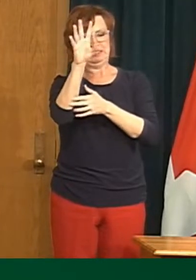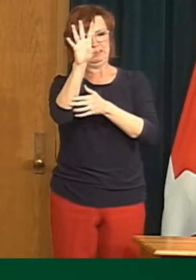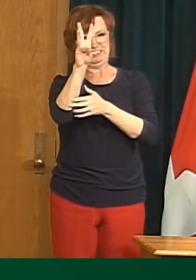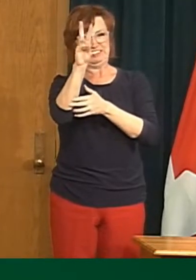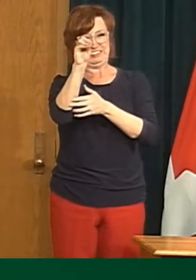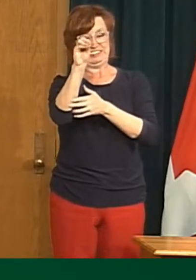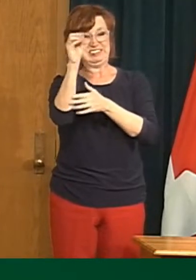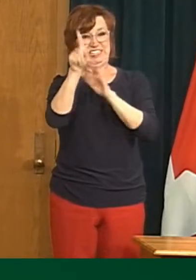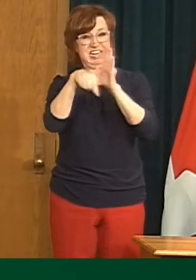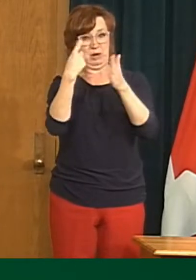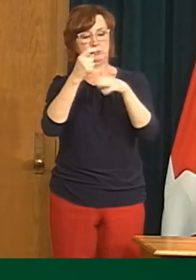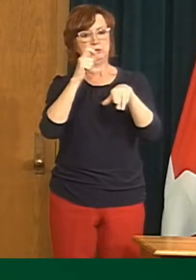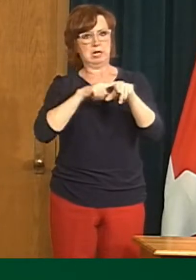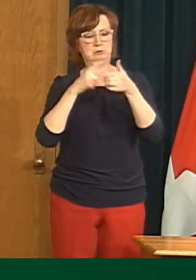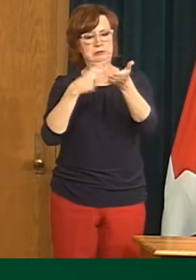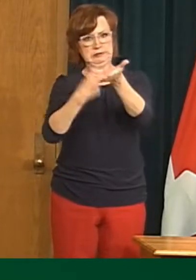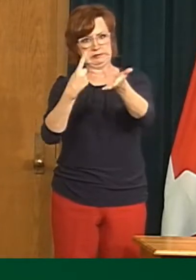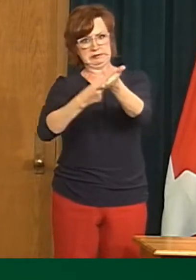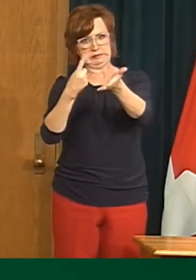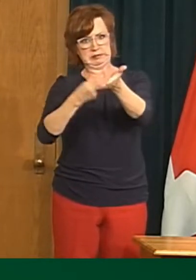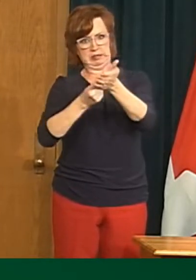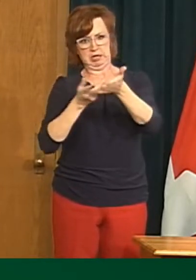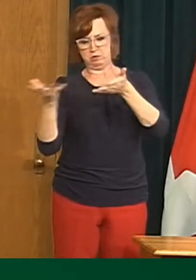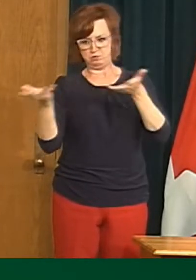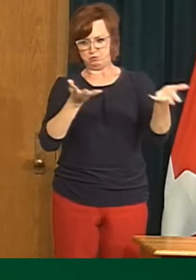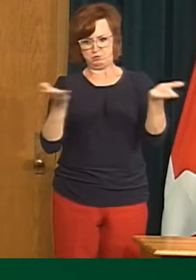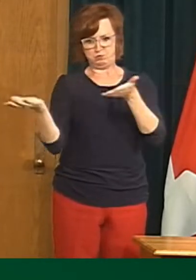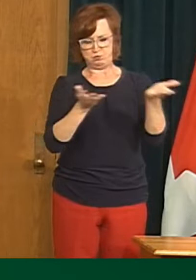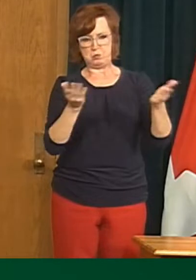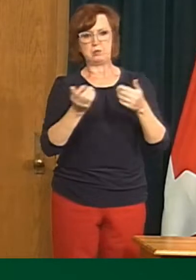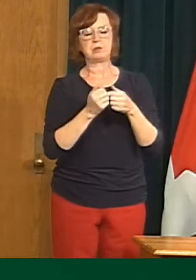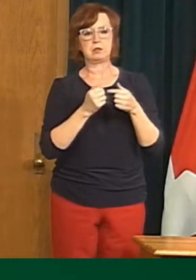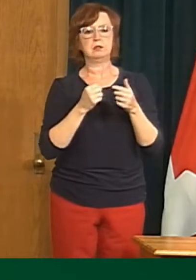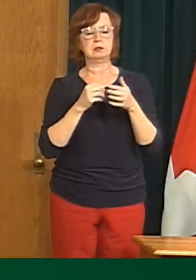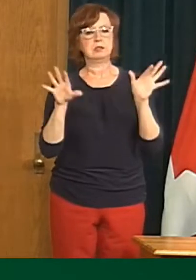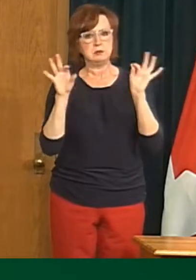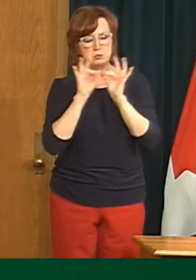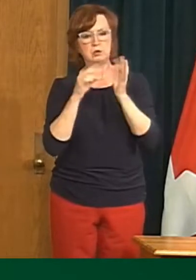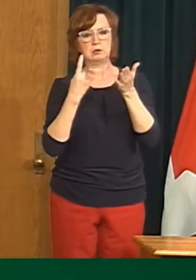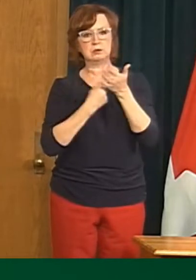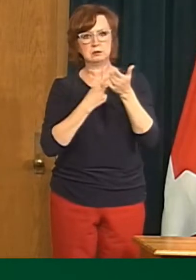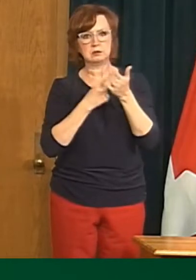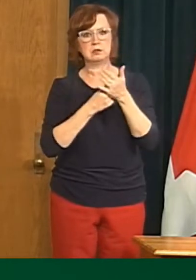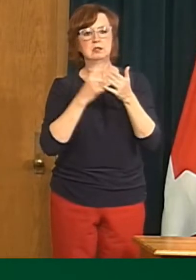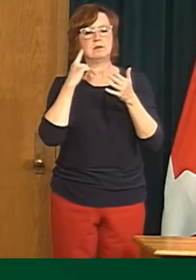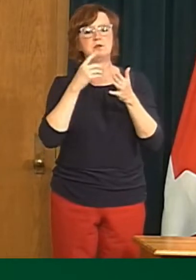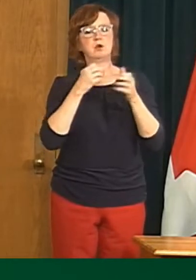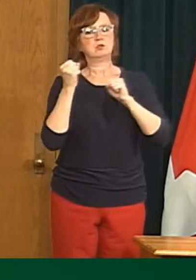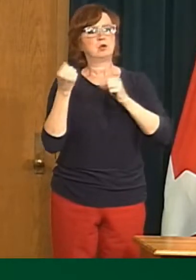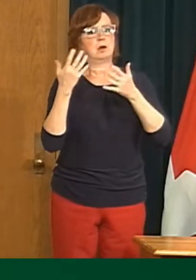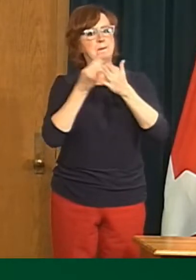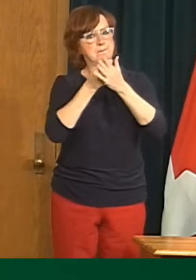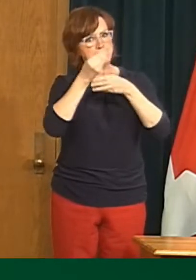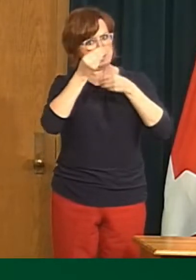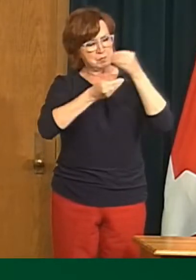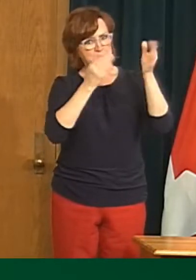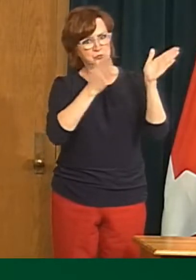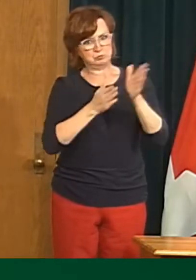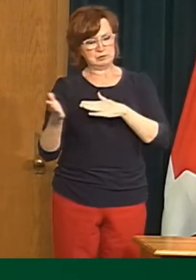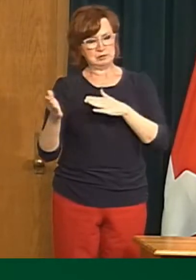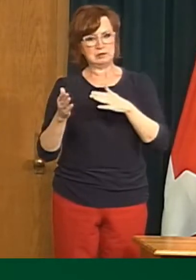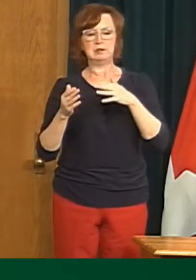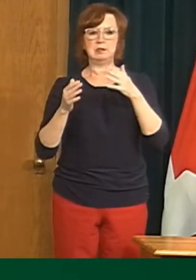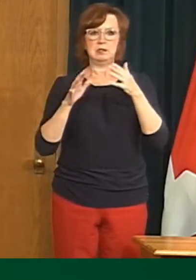focused on building a strong Saskatchewan, and it provides the first steps for us to achieving the targets that we set